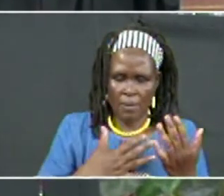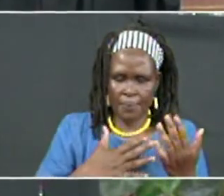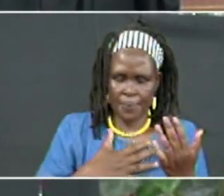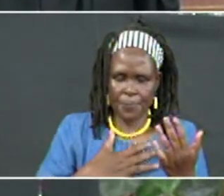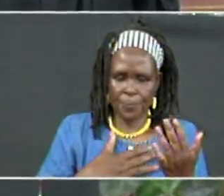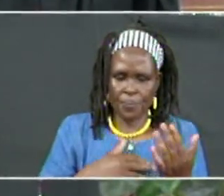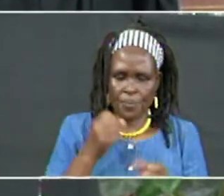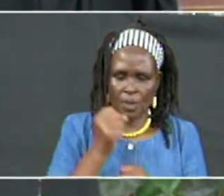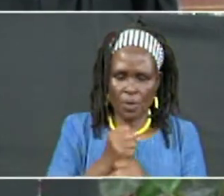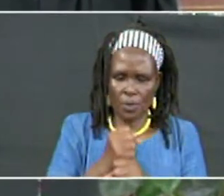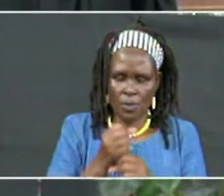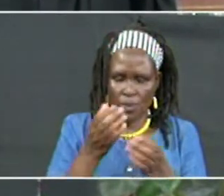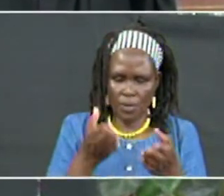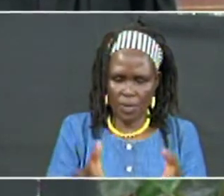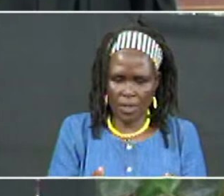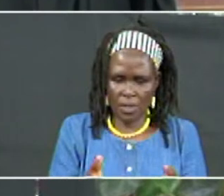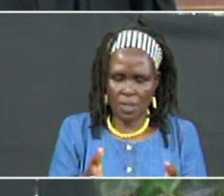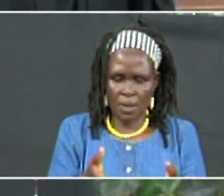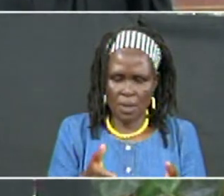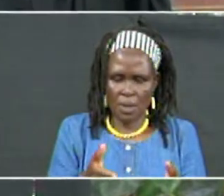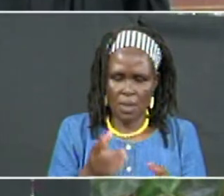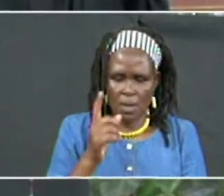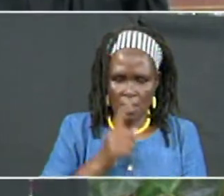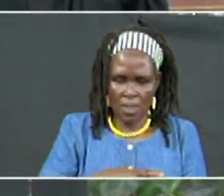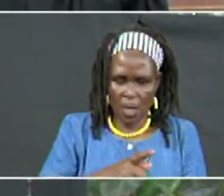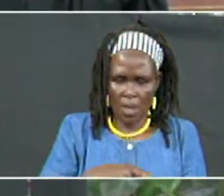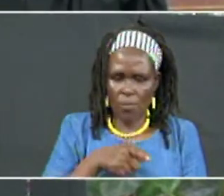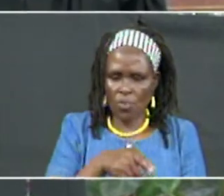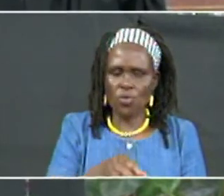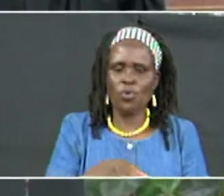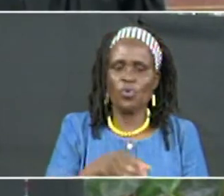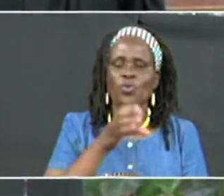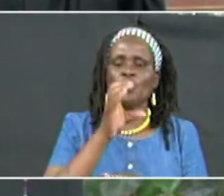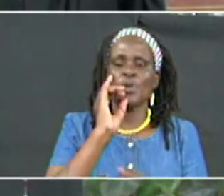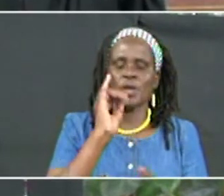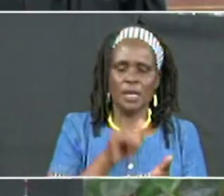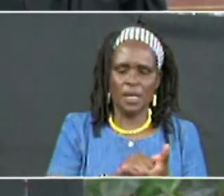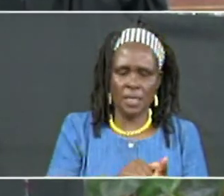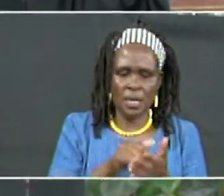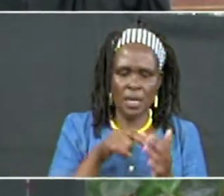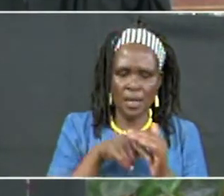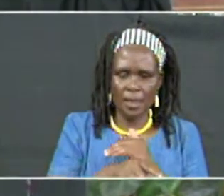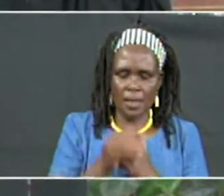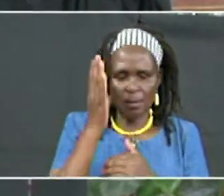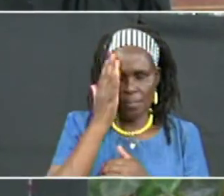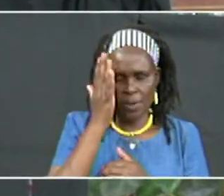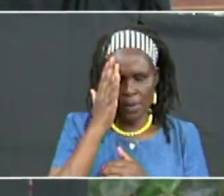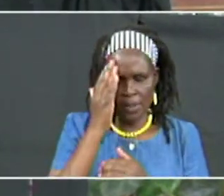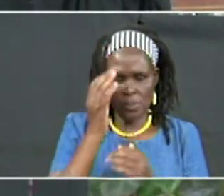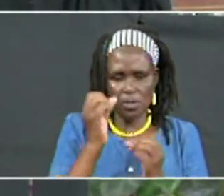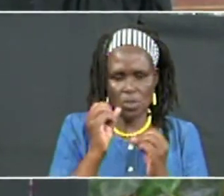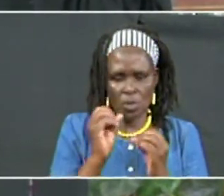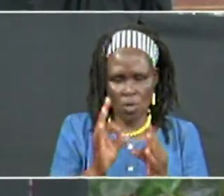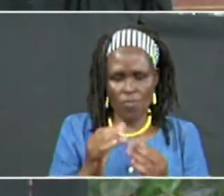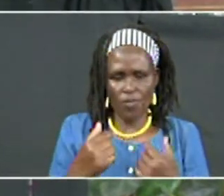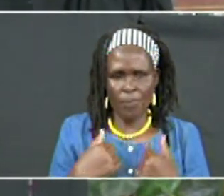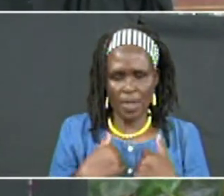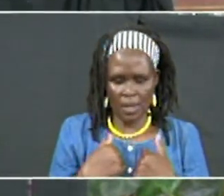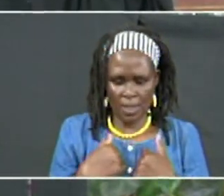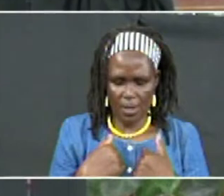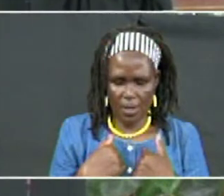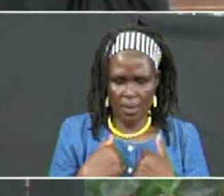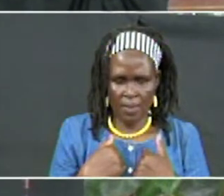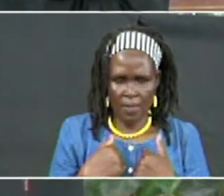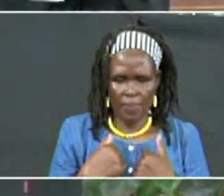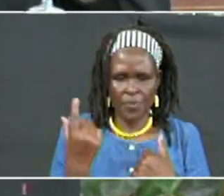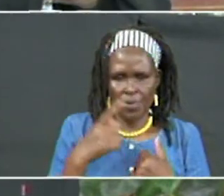this whenever you drink it in remembrance of me. For